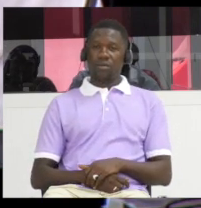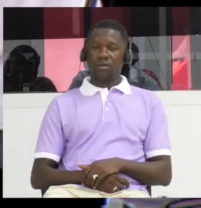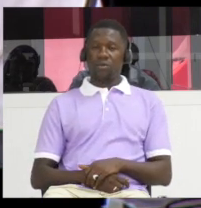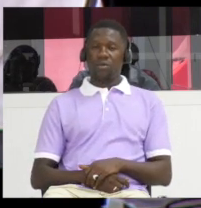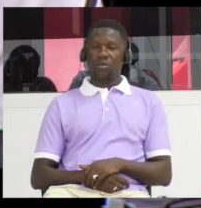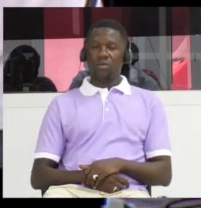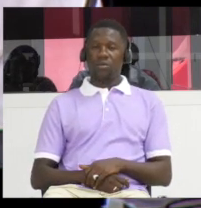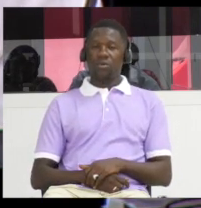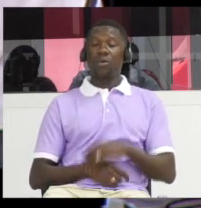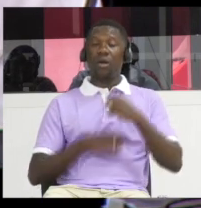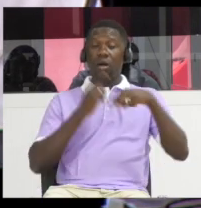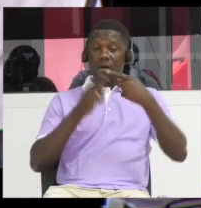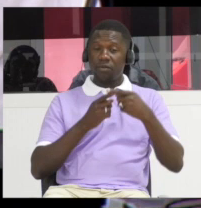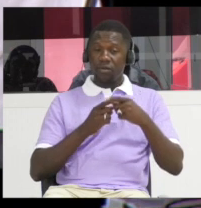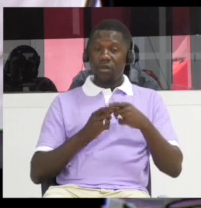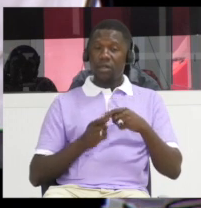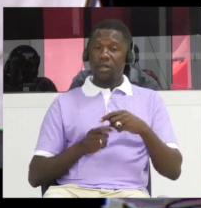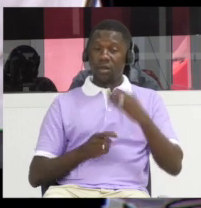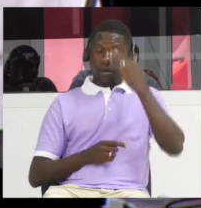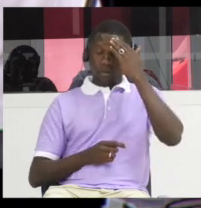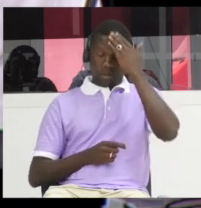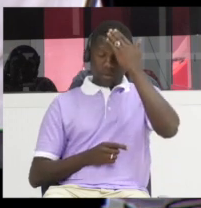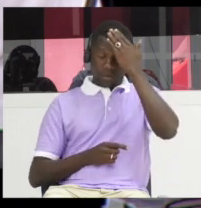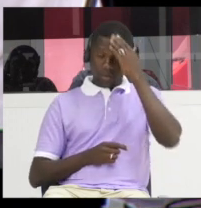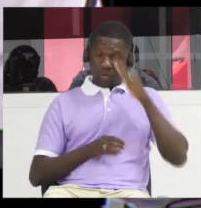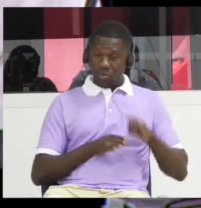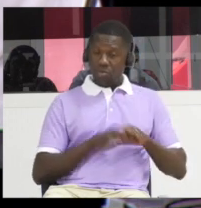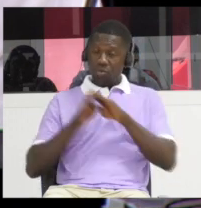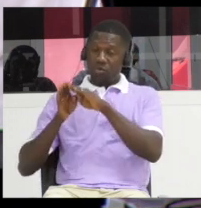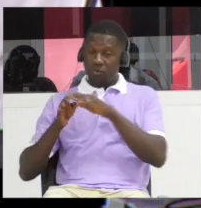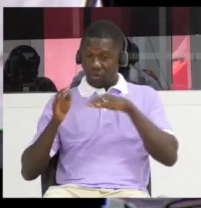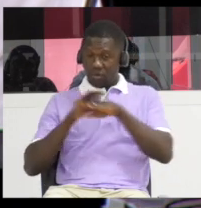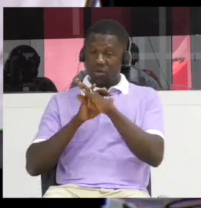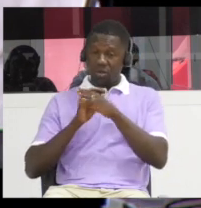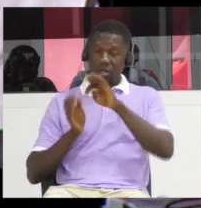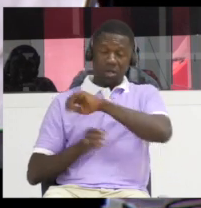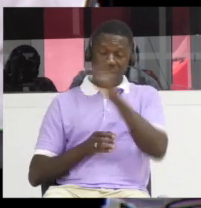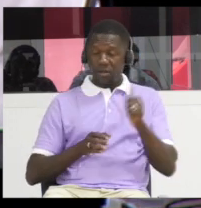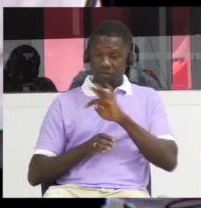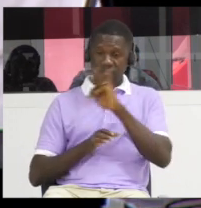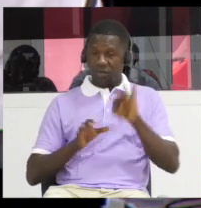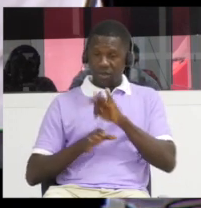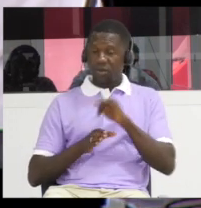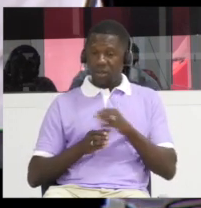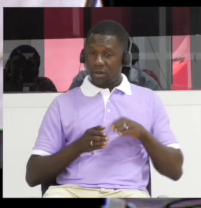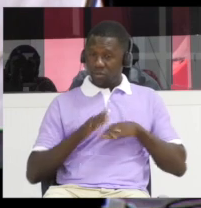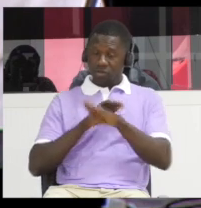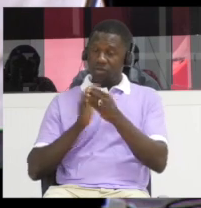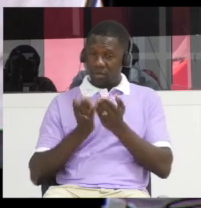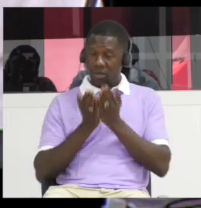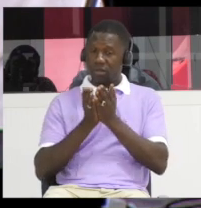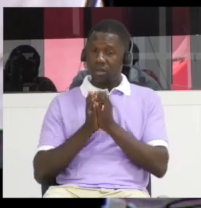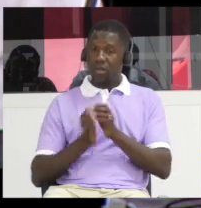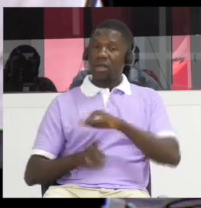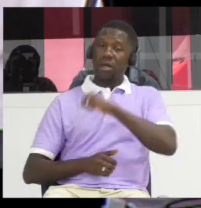family, and informed that they could not unilaterally, or they could not in Gambia make a